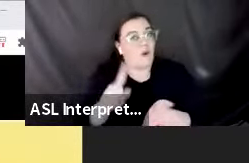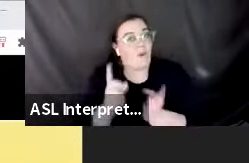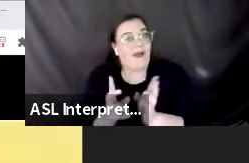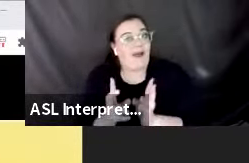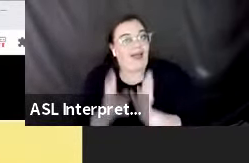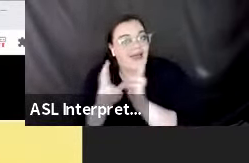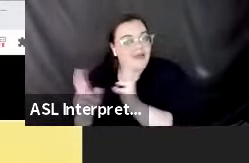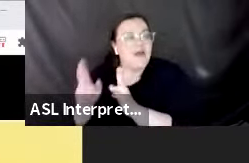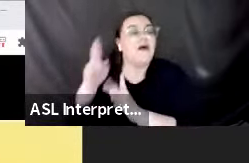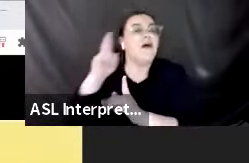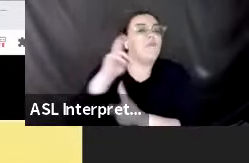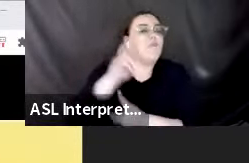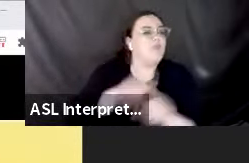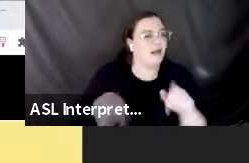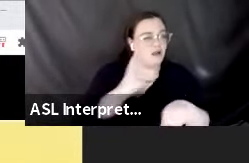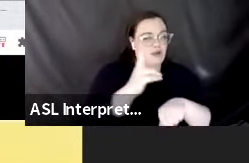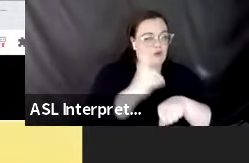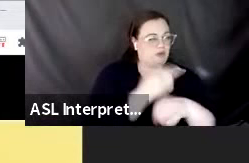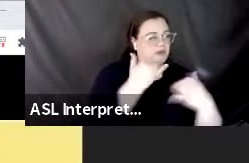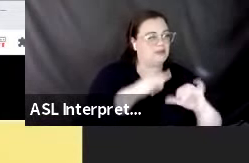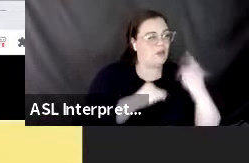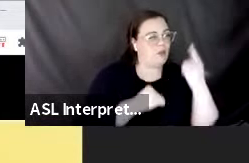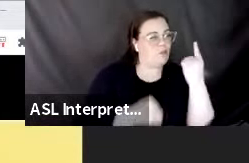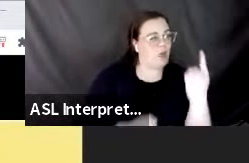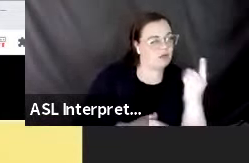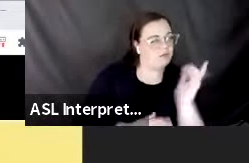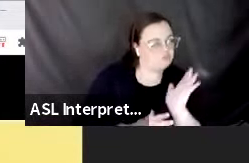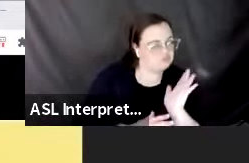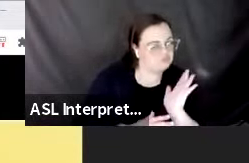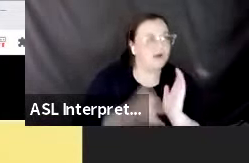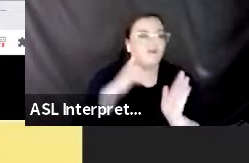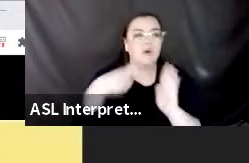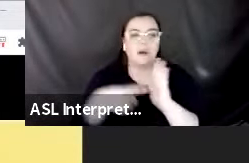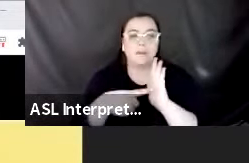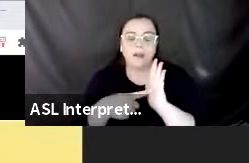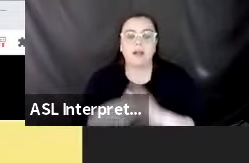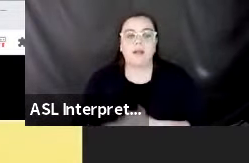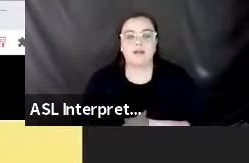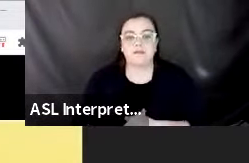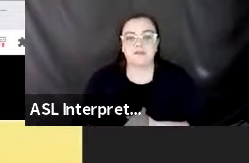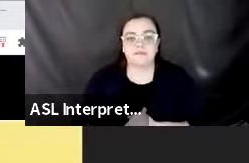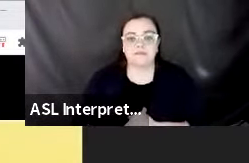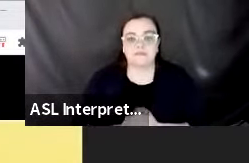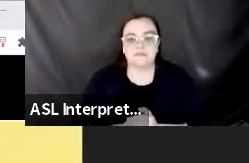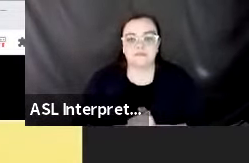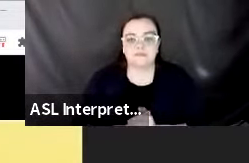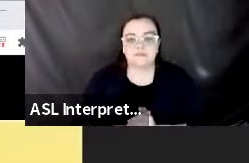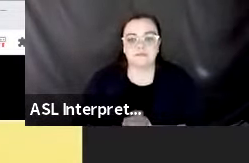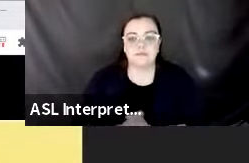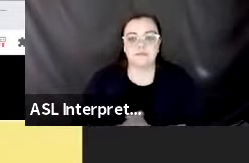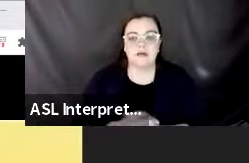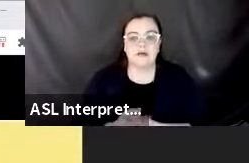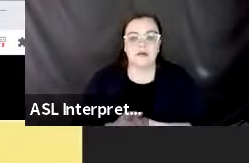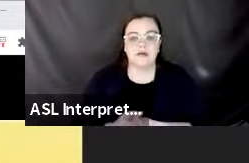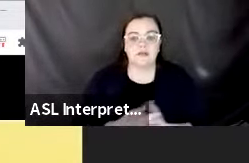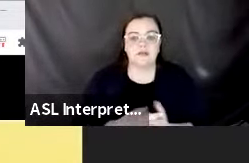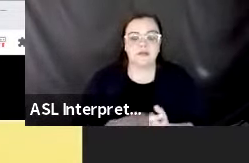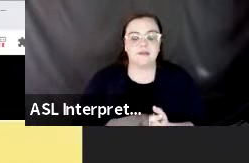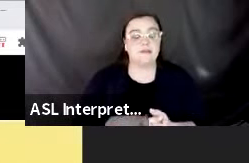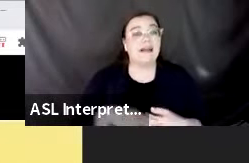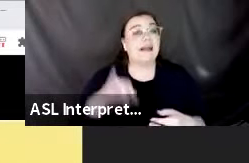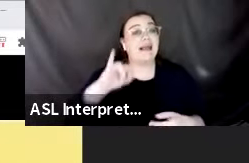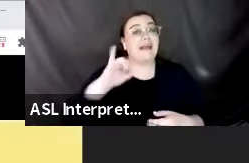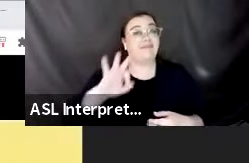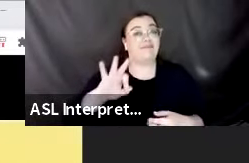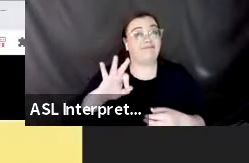original spot for use purposes. So an example is if you change a product, but it's in the same